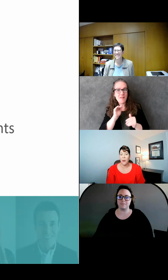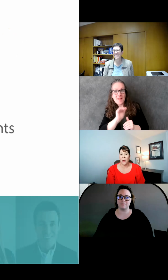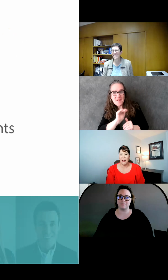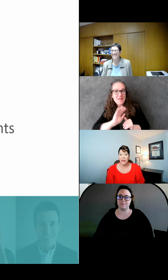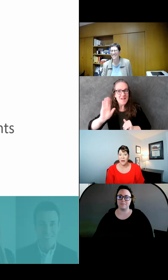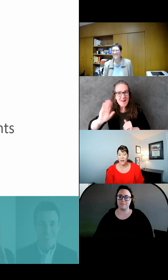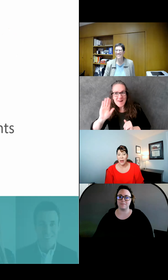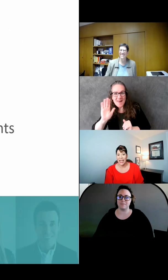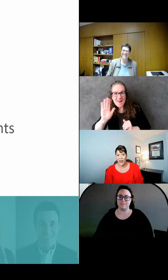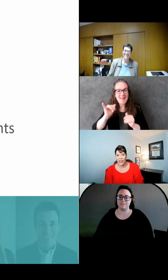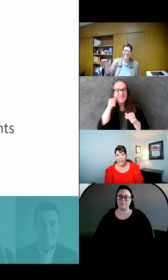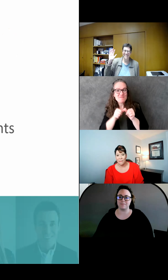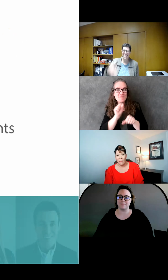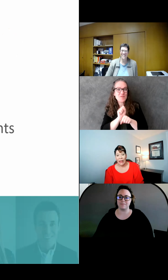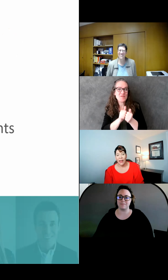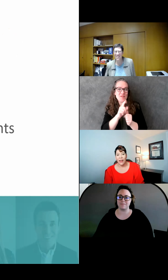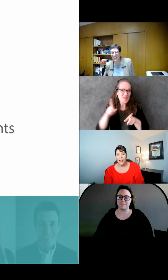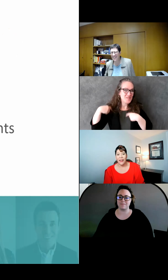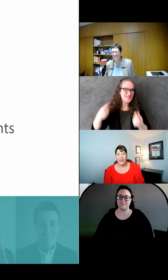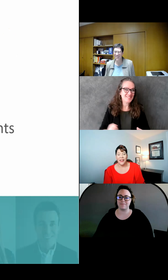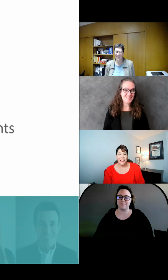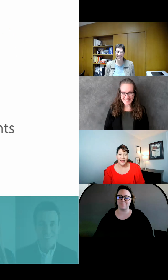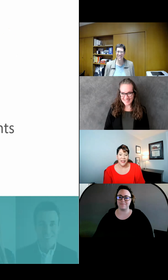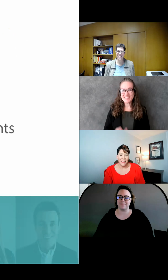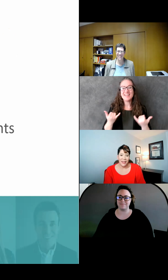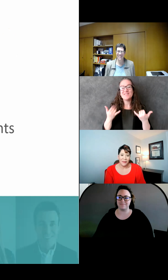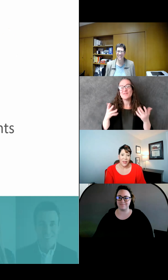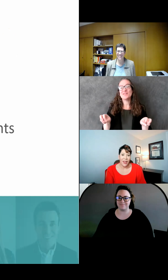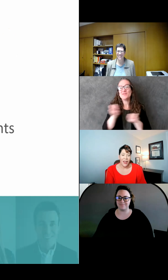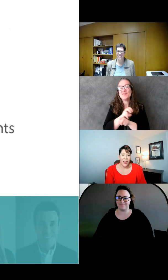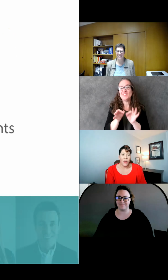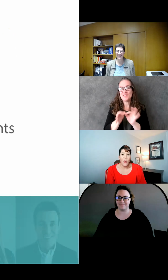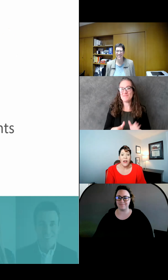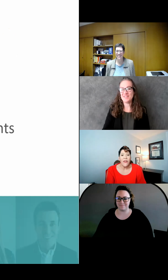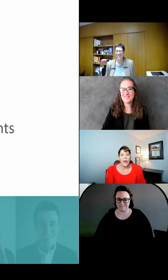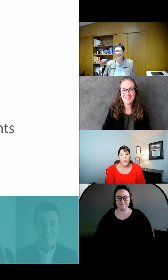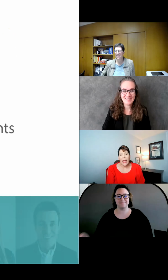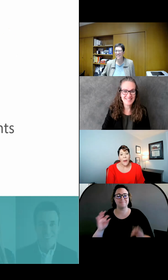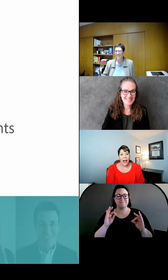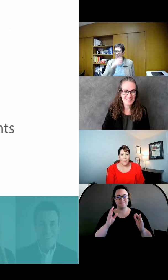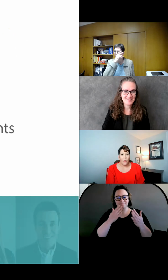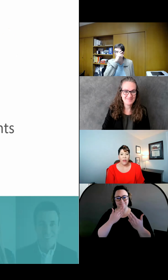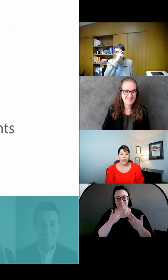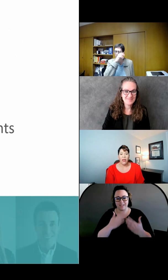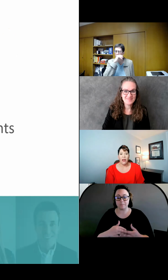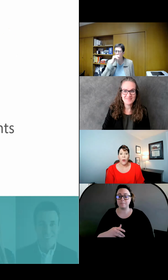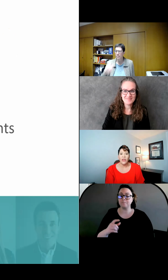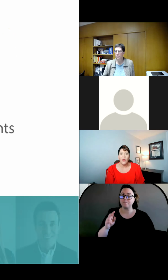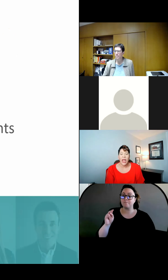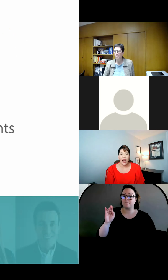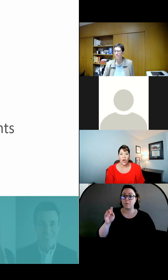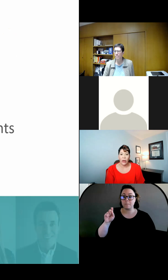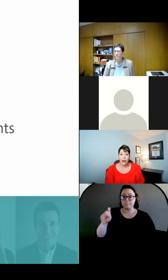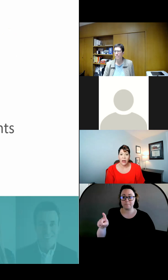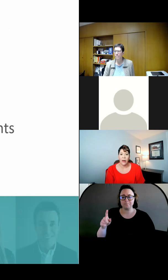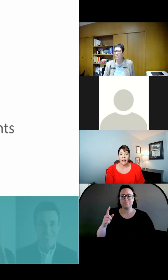I remember working with you over many years. That's great. How wonderful. So I'm wondering if you can pick back up with the question